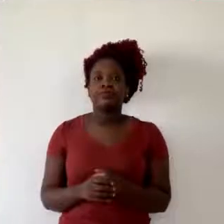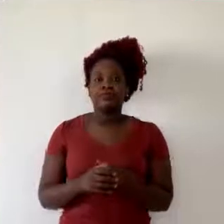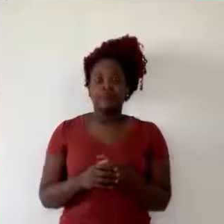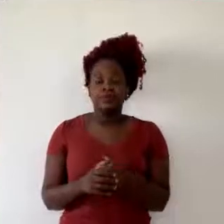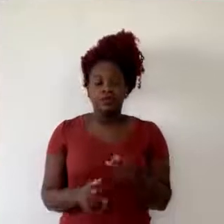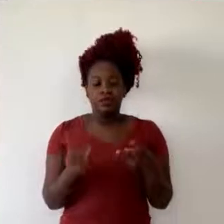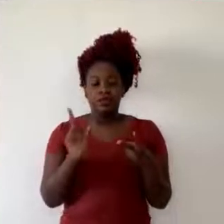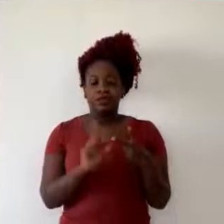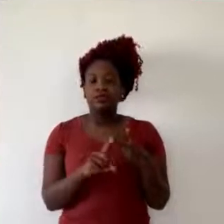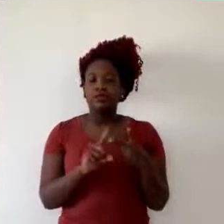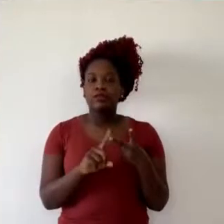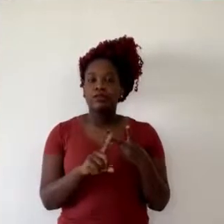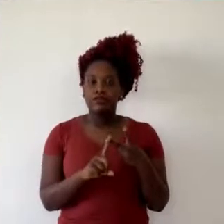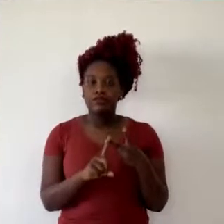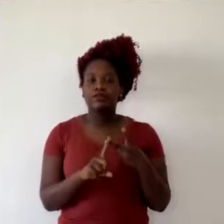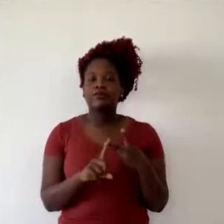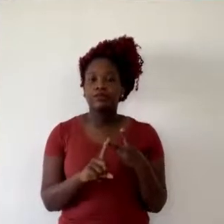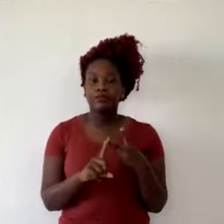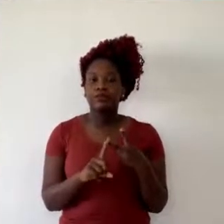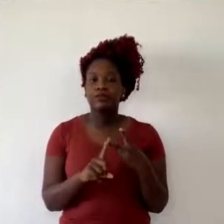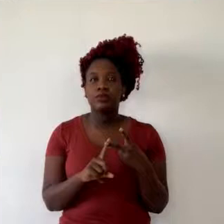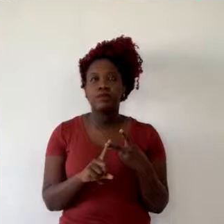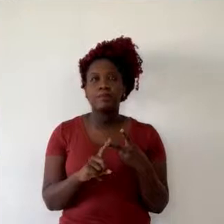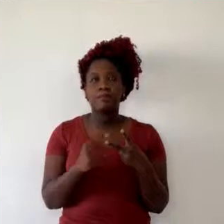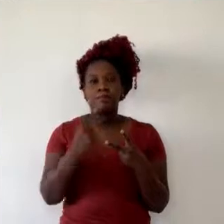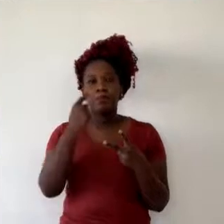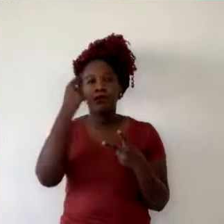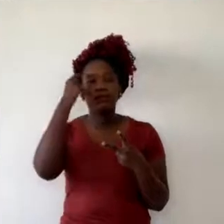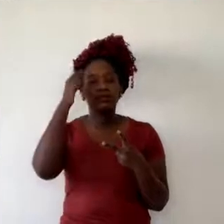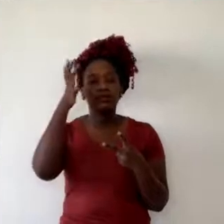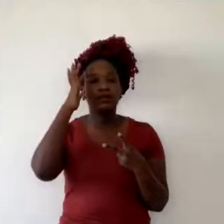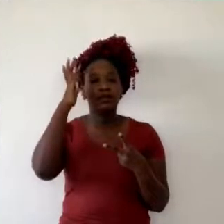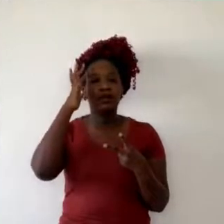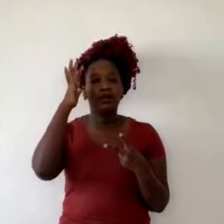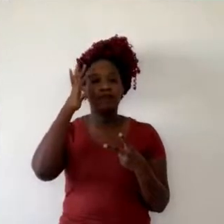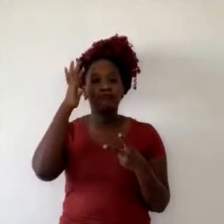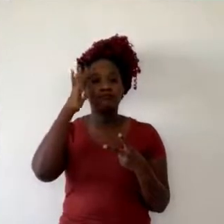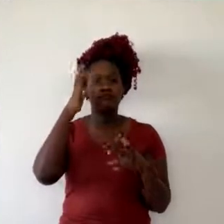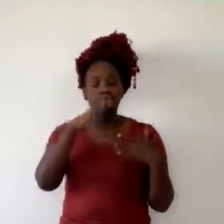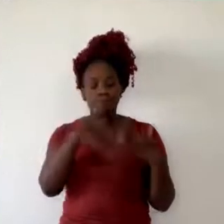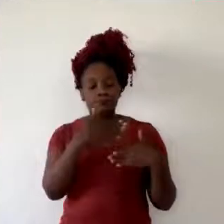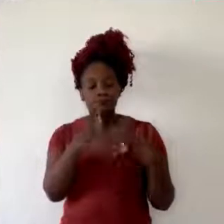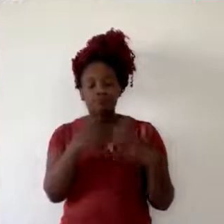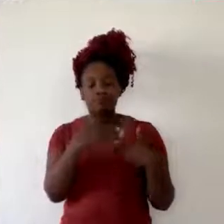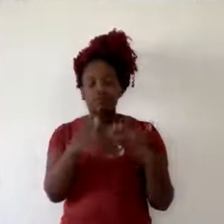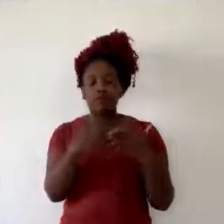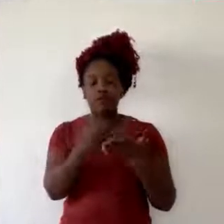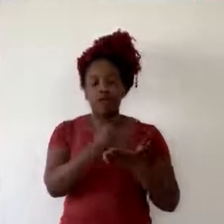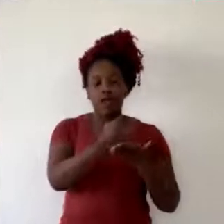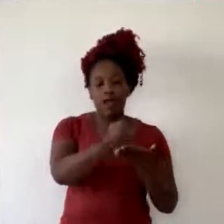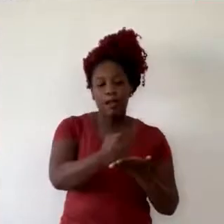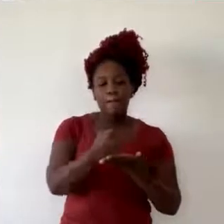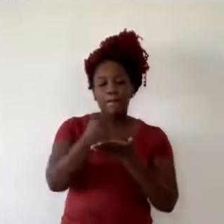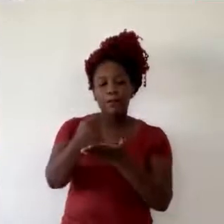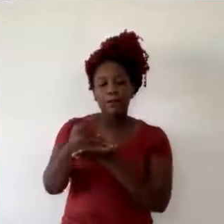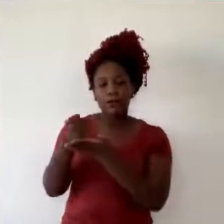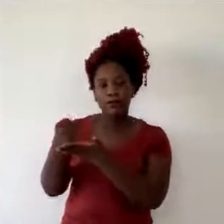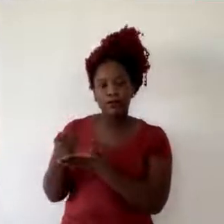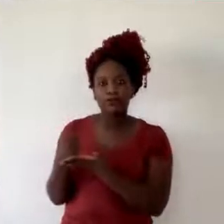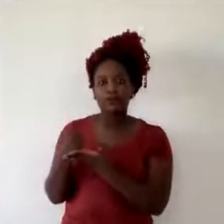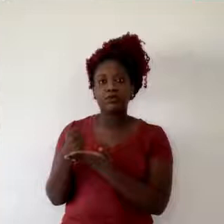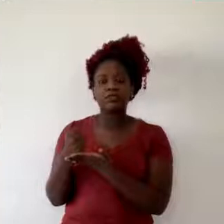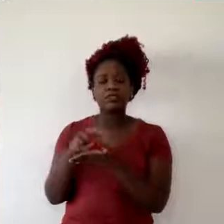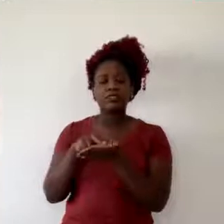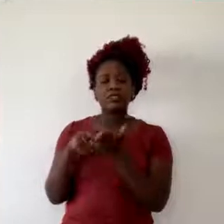by one particular group. And the third thing, when we look at the process of support,